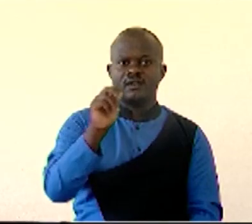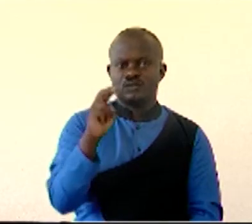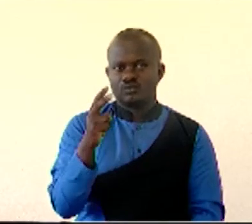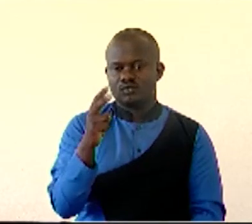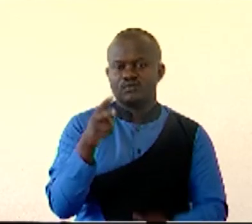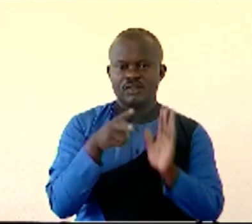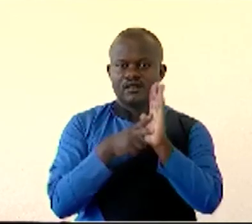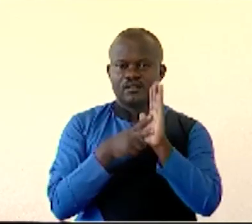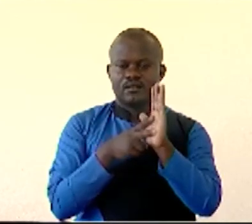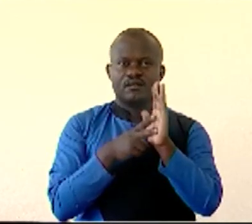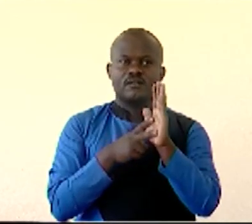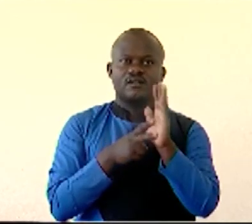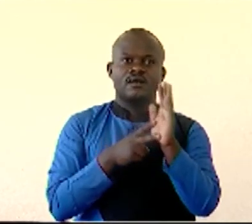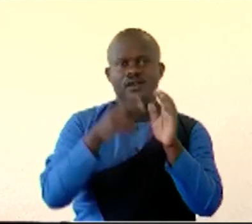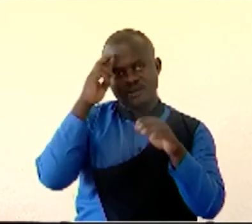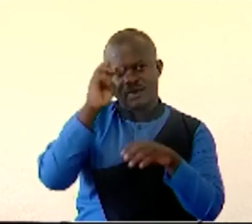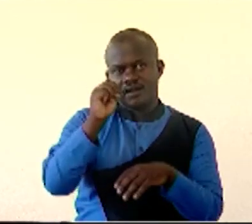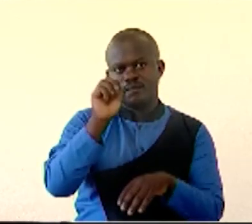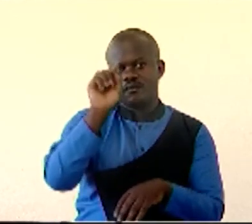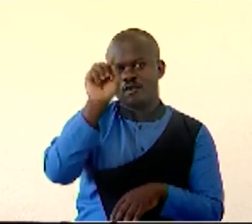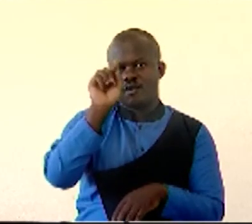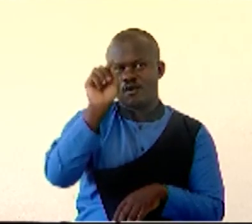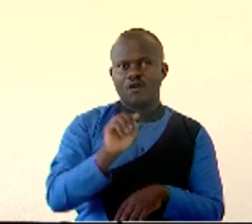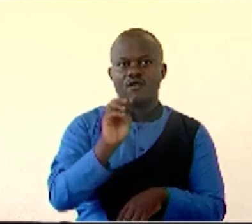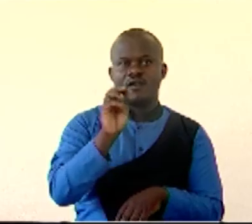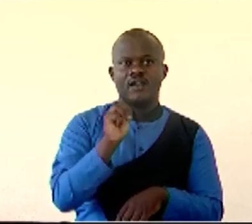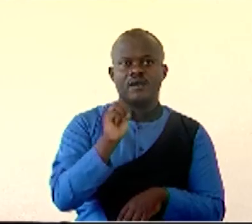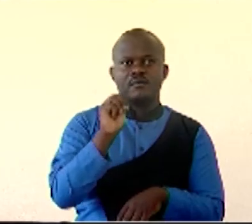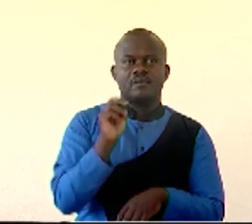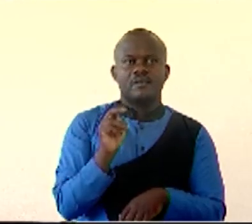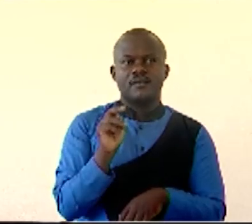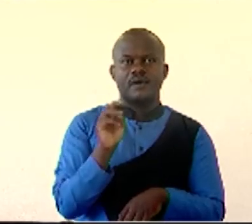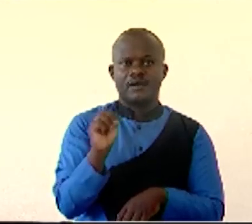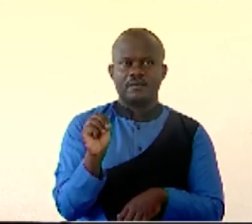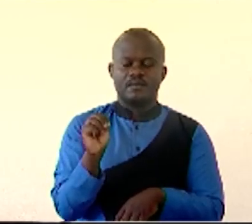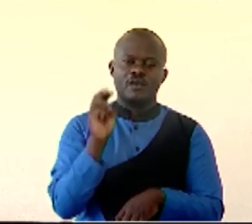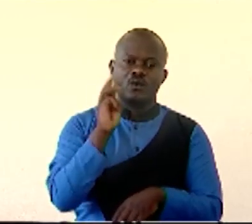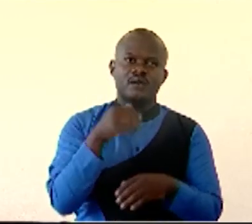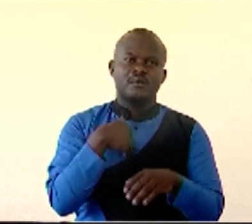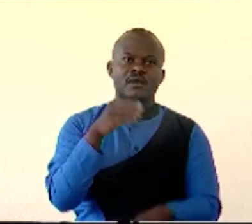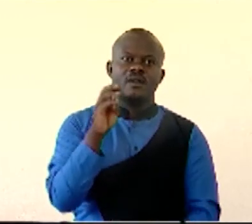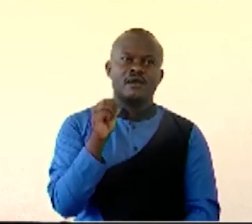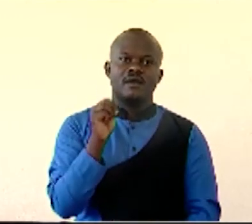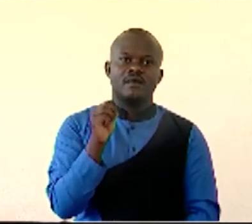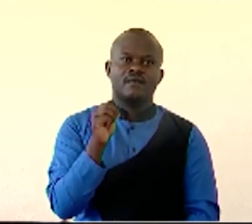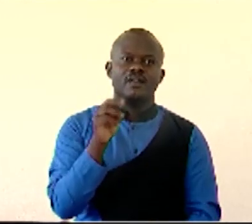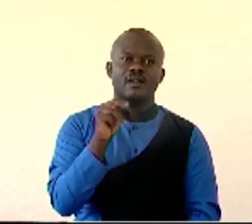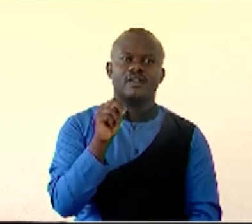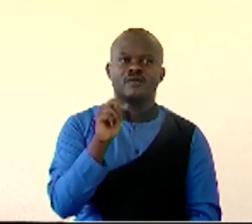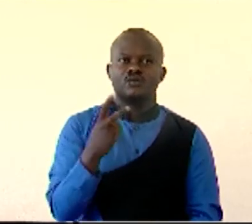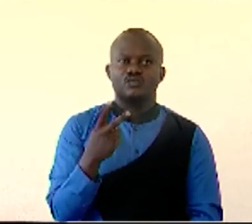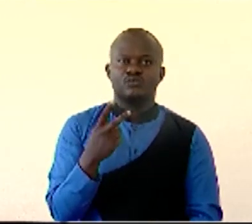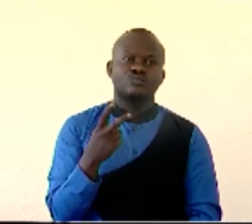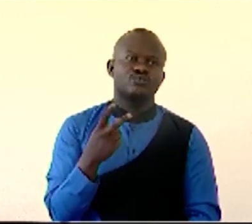Remember, we use mass over molar mass, and here it will be mass of nitrogen.